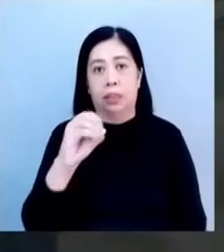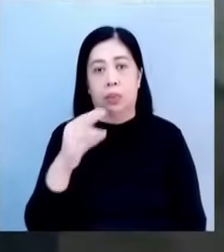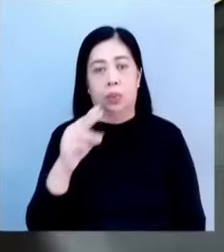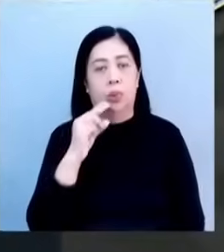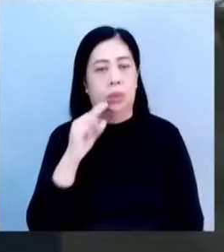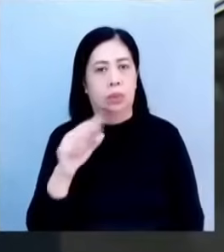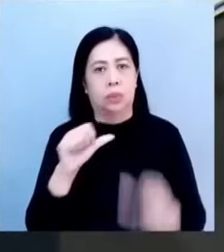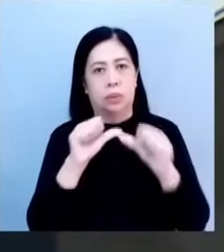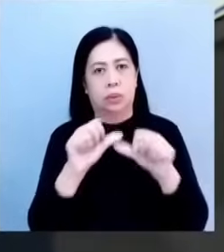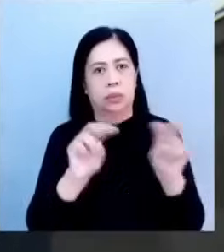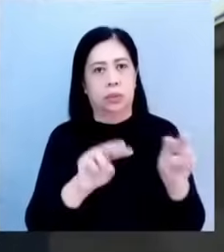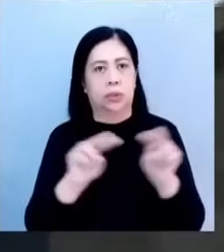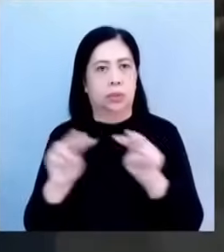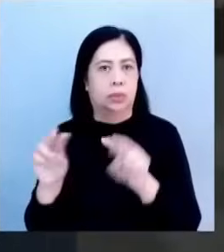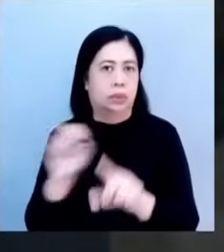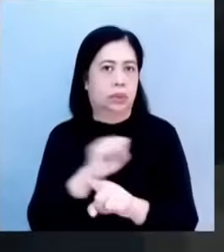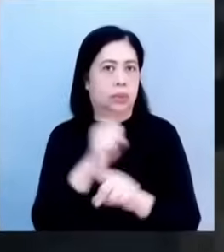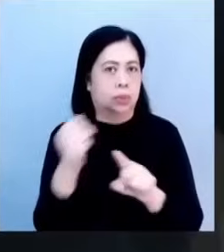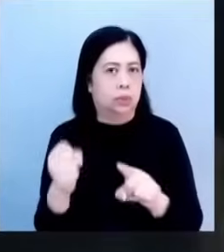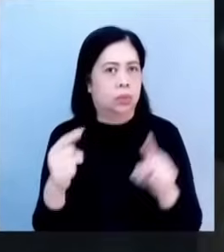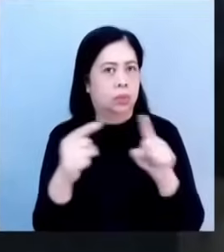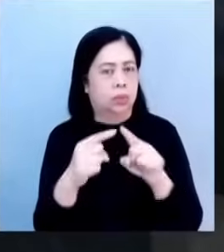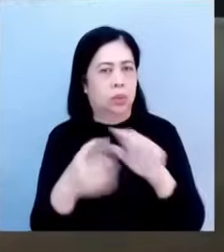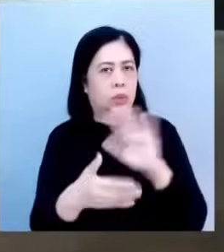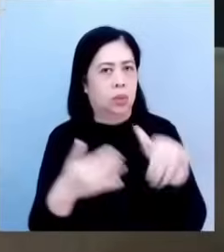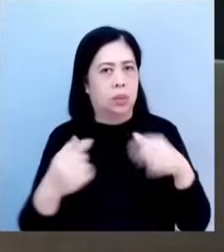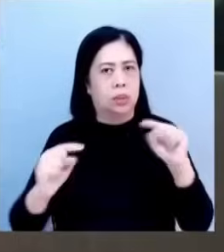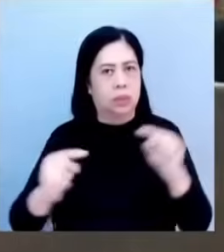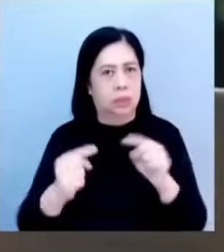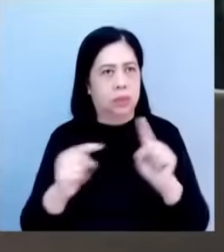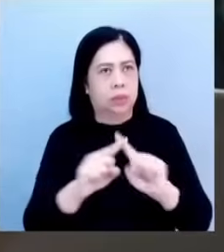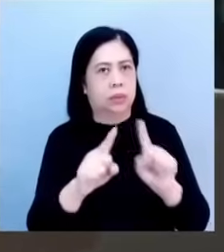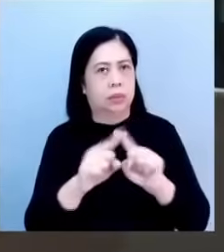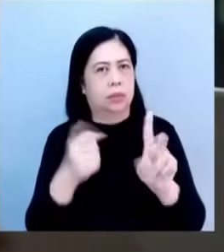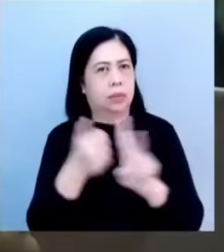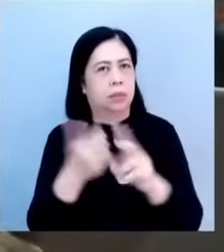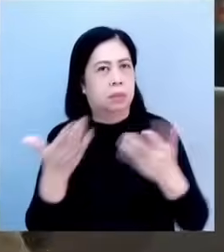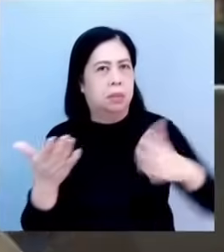to monitor the situation for all injuries, as other victims